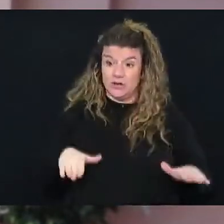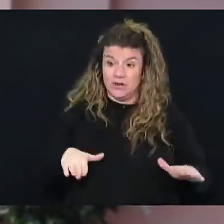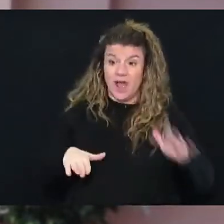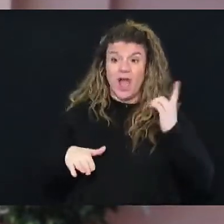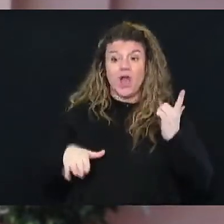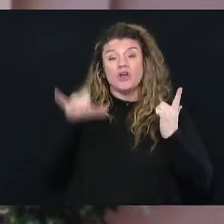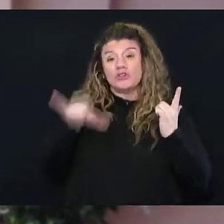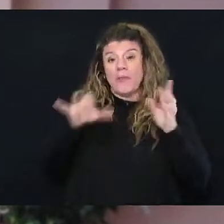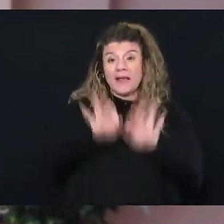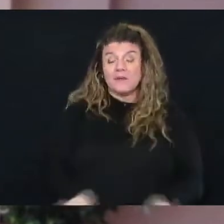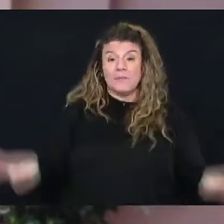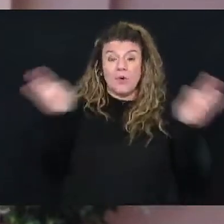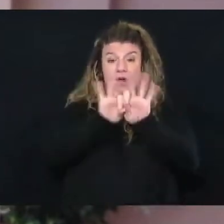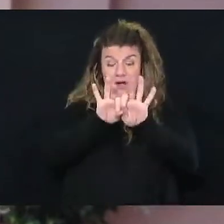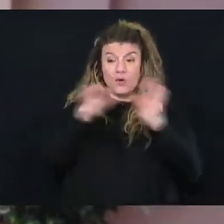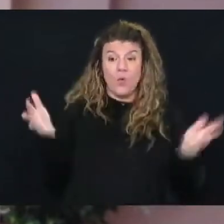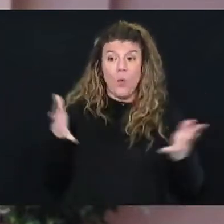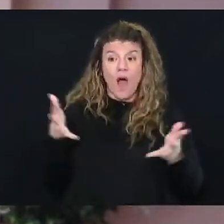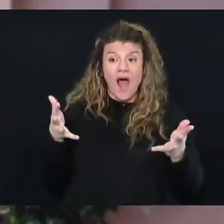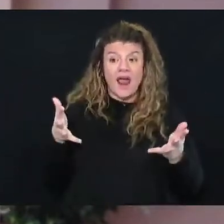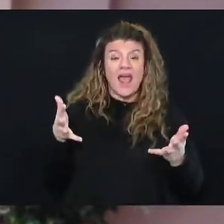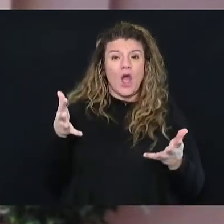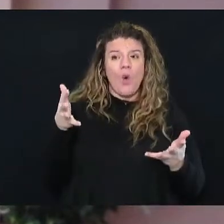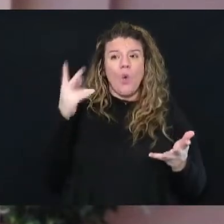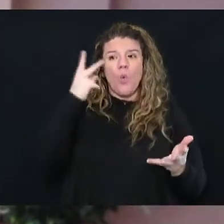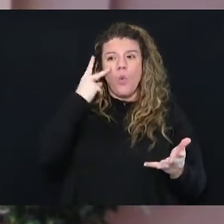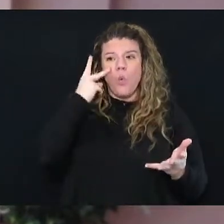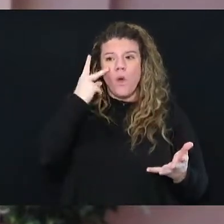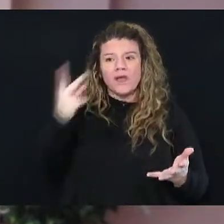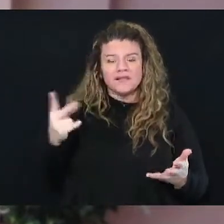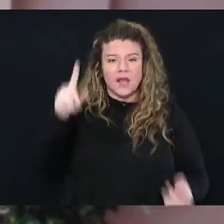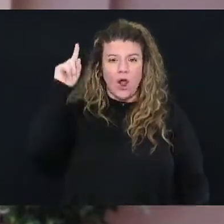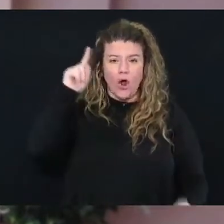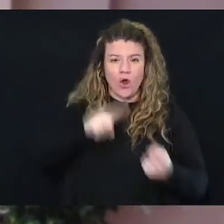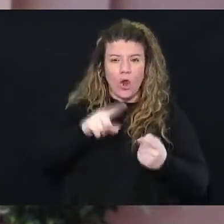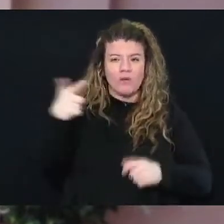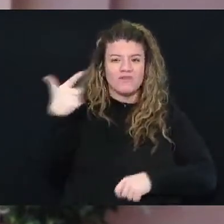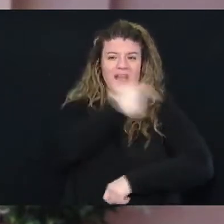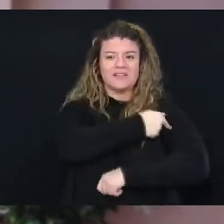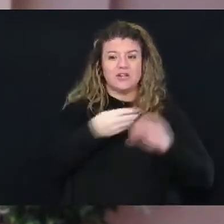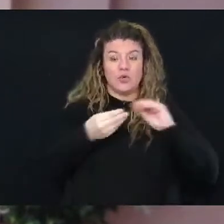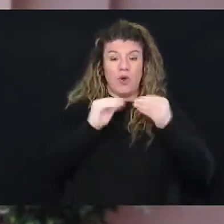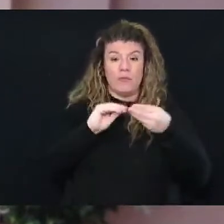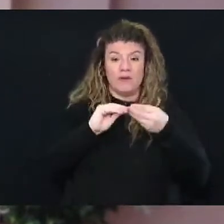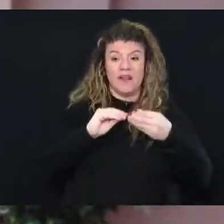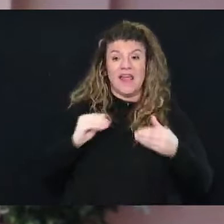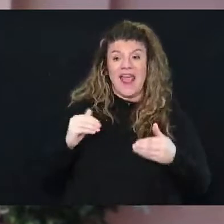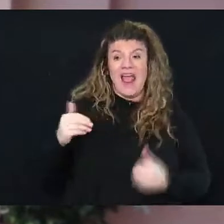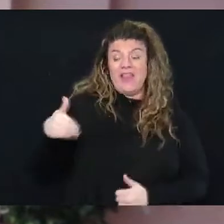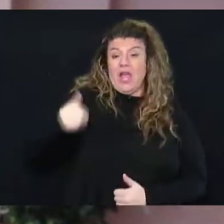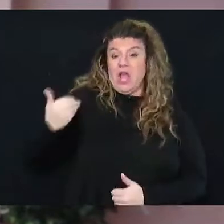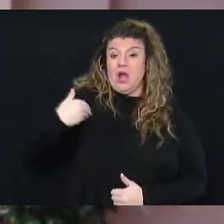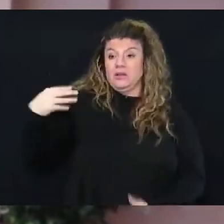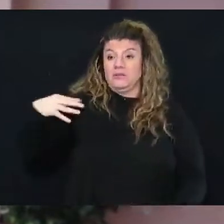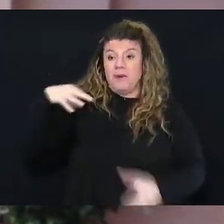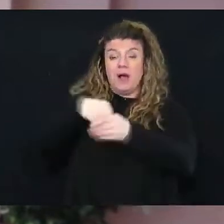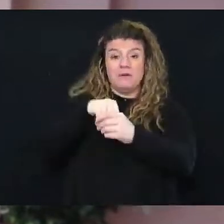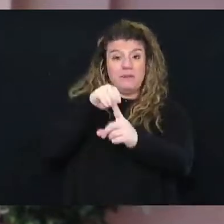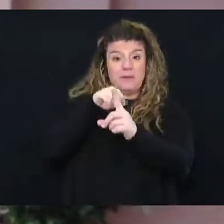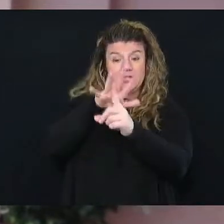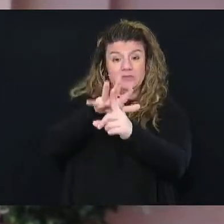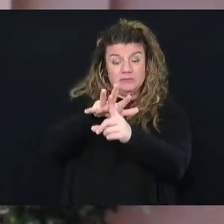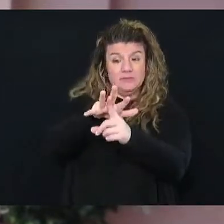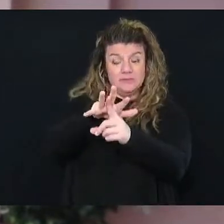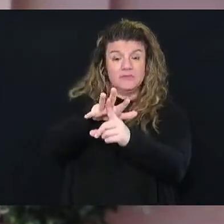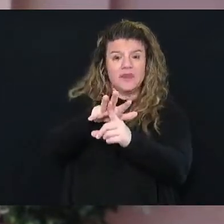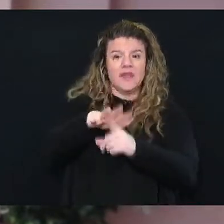important about this, as you said, is we see our lowest vaccination rates in the youngest part of our population. And